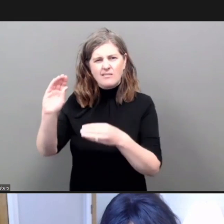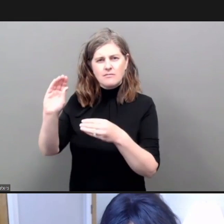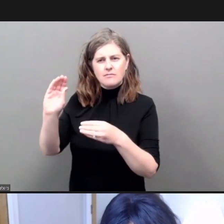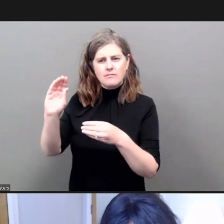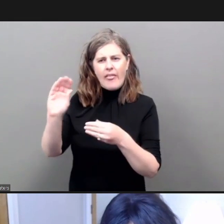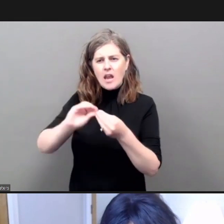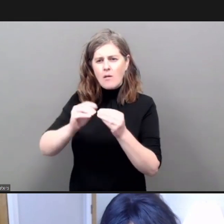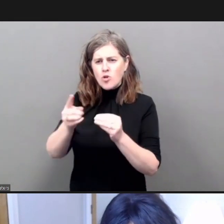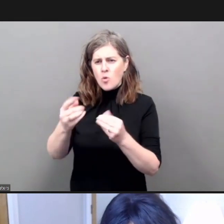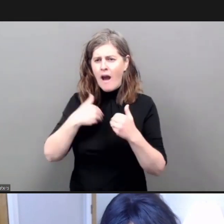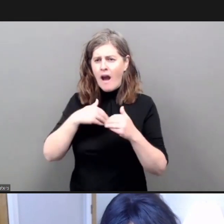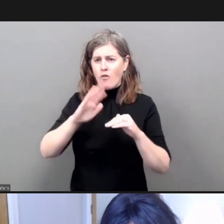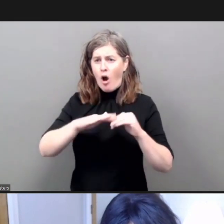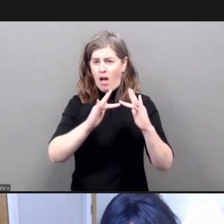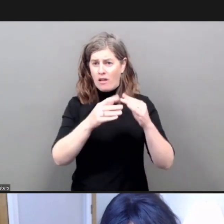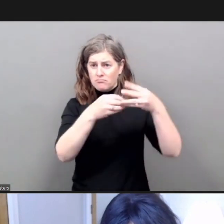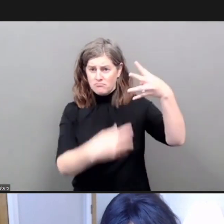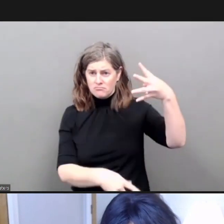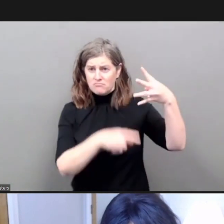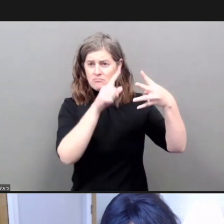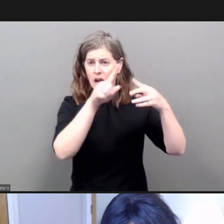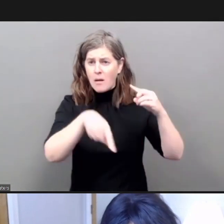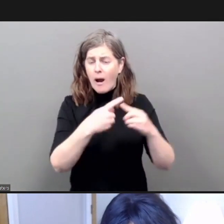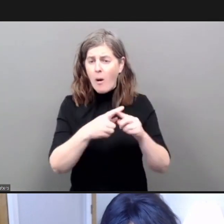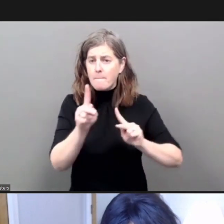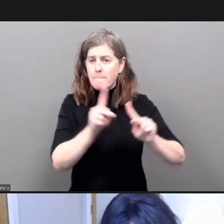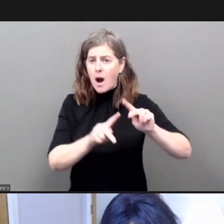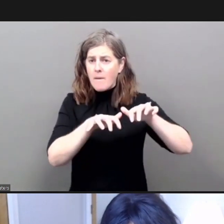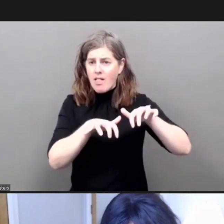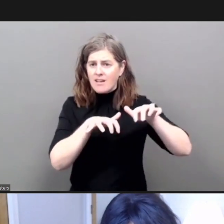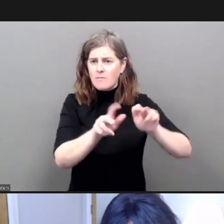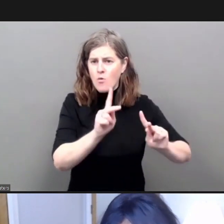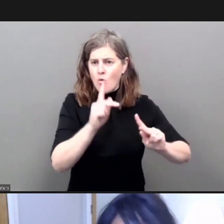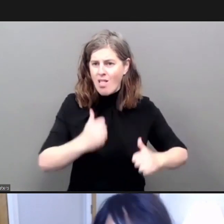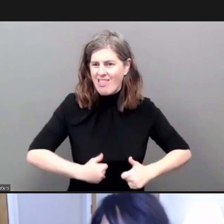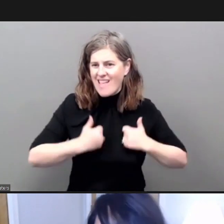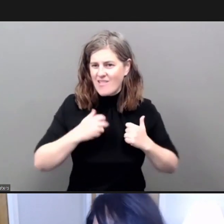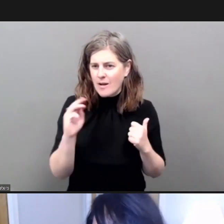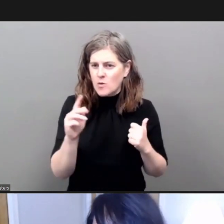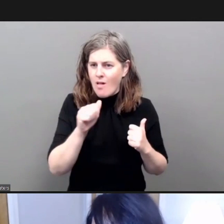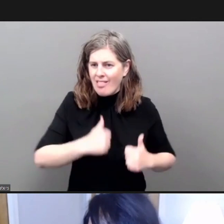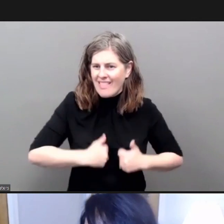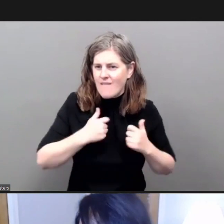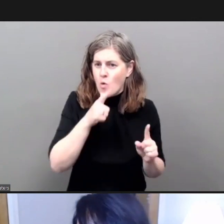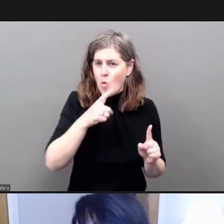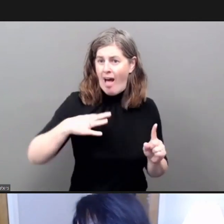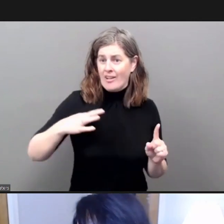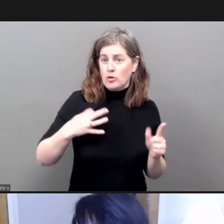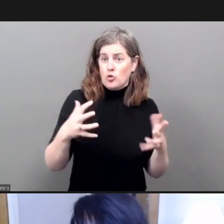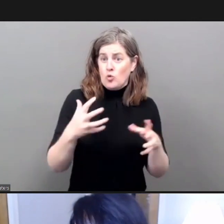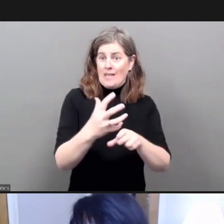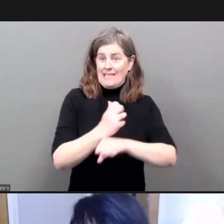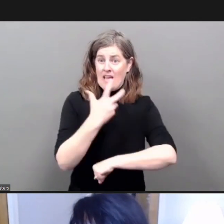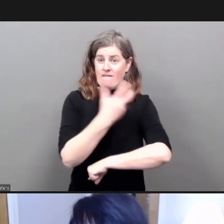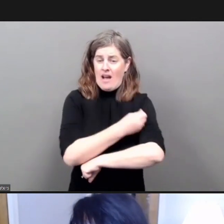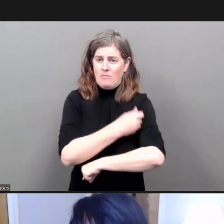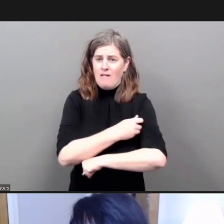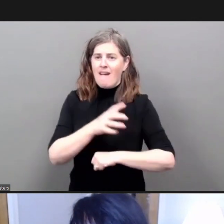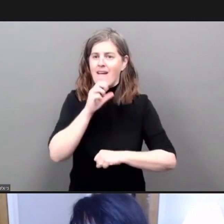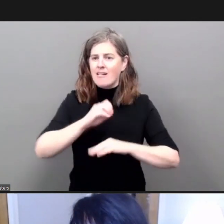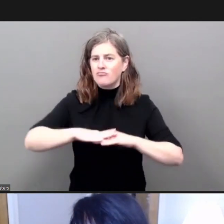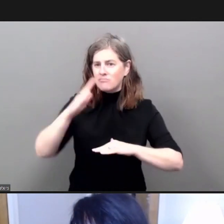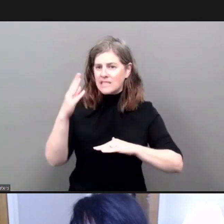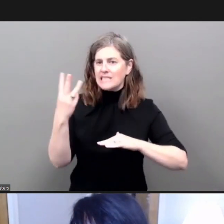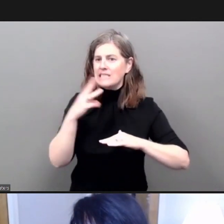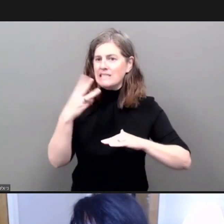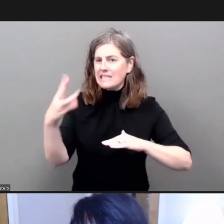guys have online about the population of New Mexico residents eligible to receive vaccine, age 16 and over.